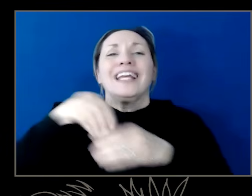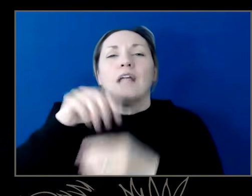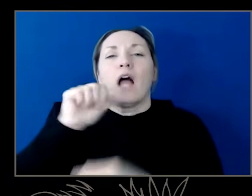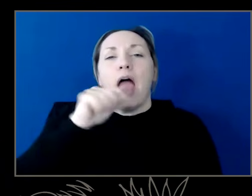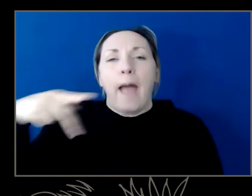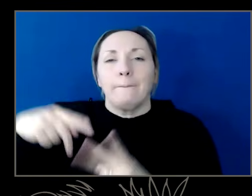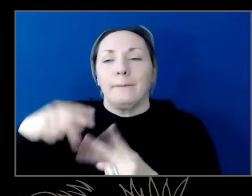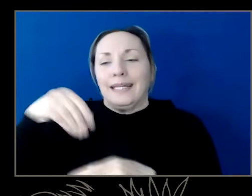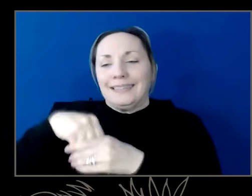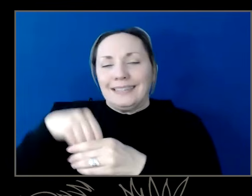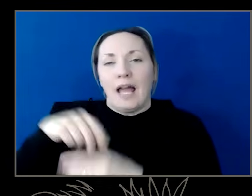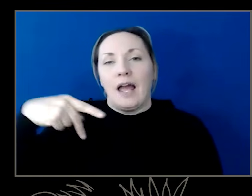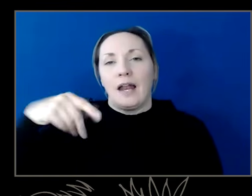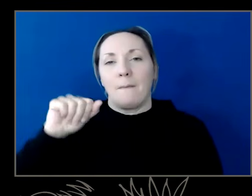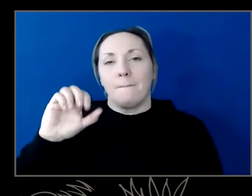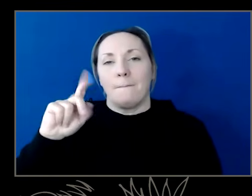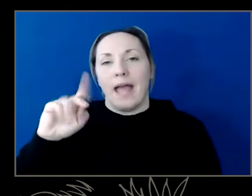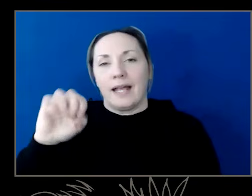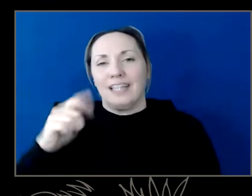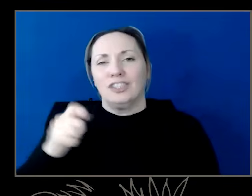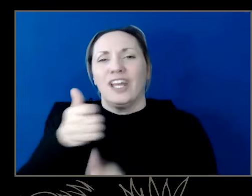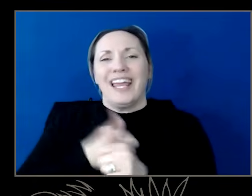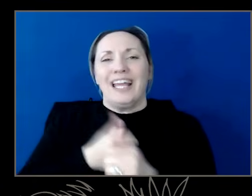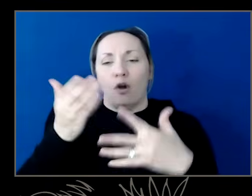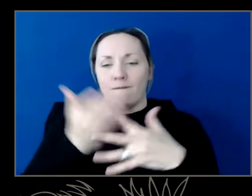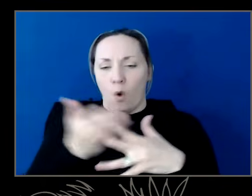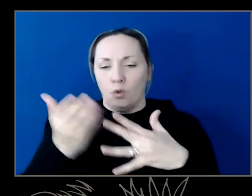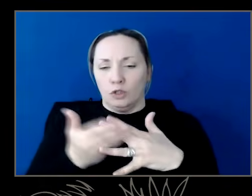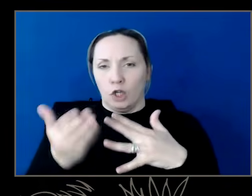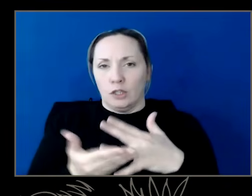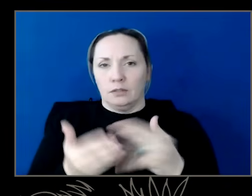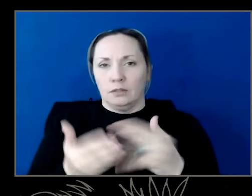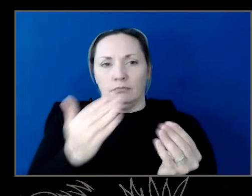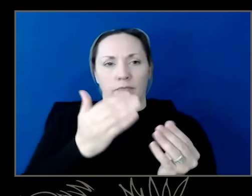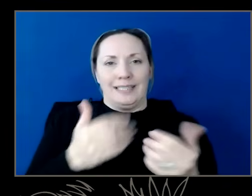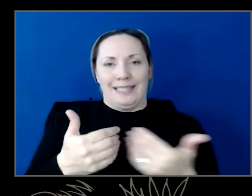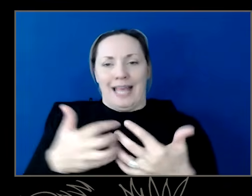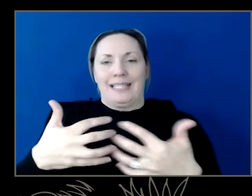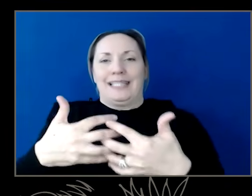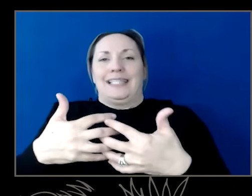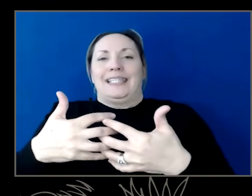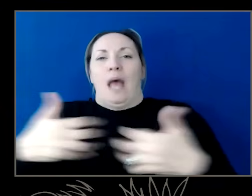inside of packages, each of those folders is its own separate project.